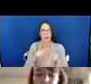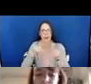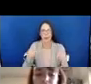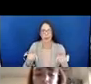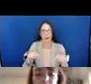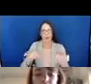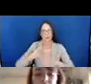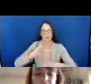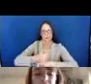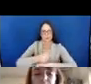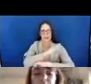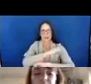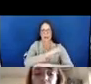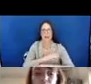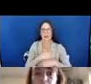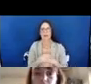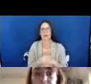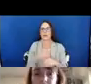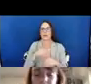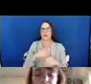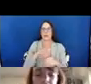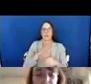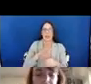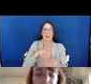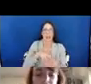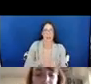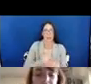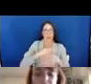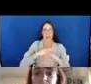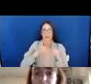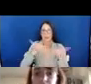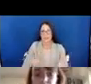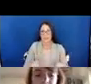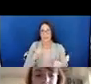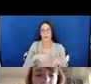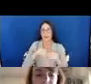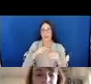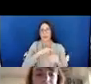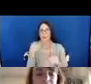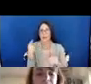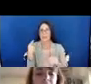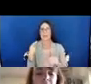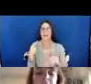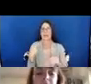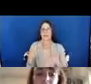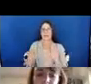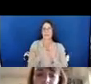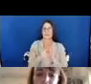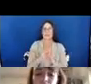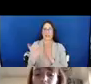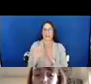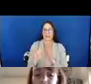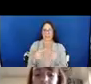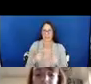system, for instance, puts them at greater risk of the iatrogenic infection, especially during a pandemic. The anticipation